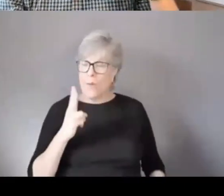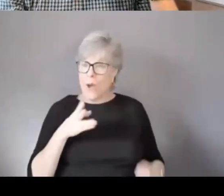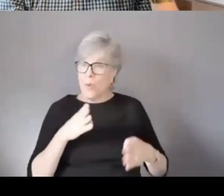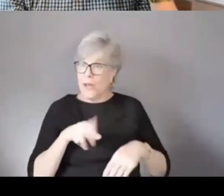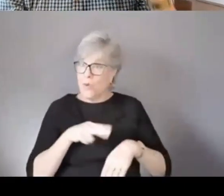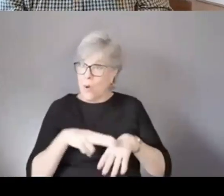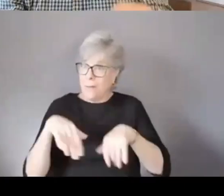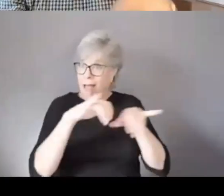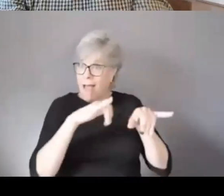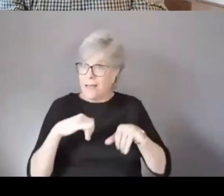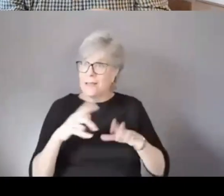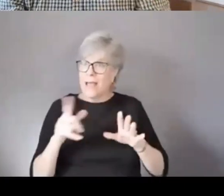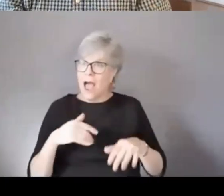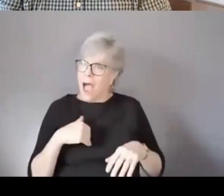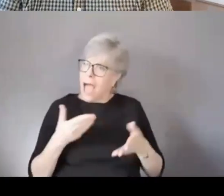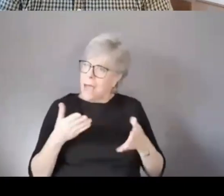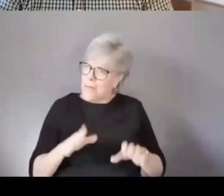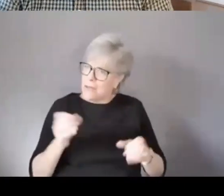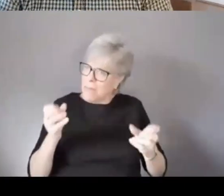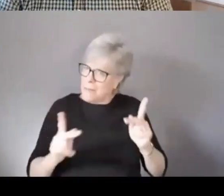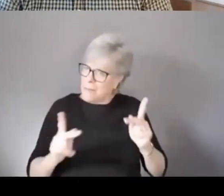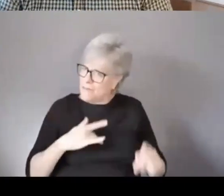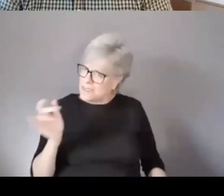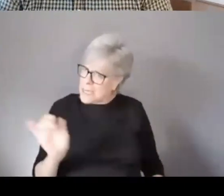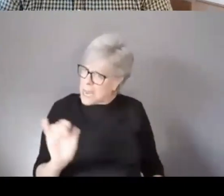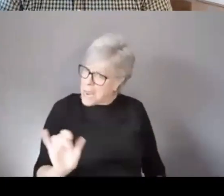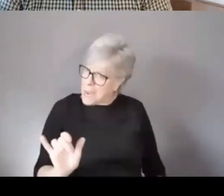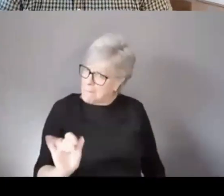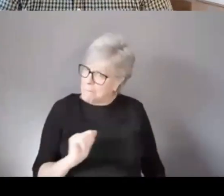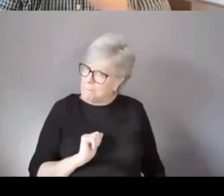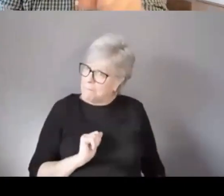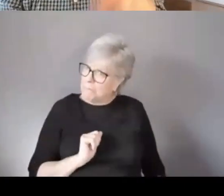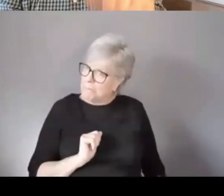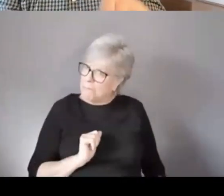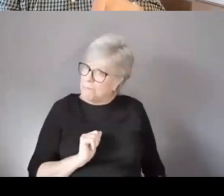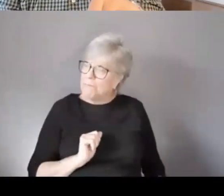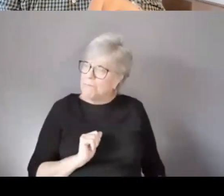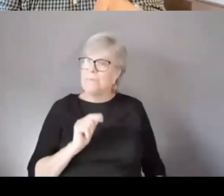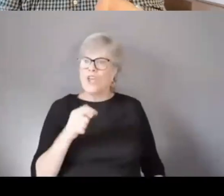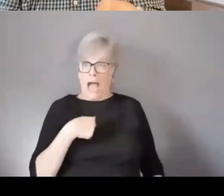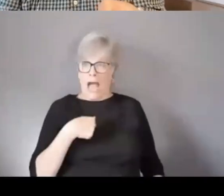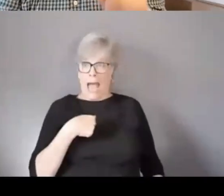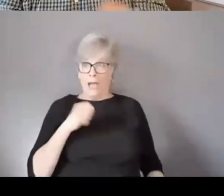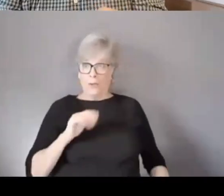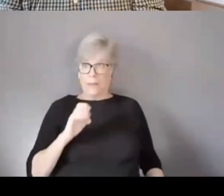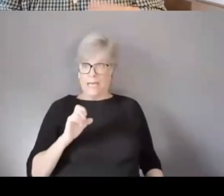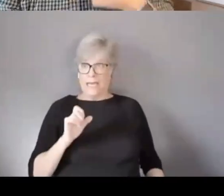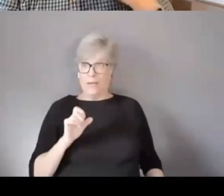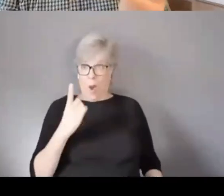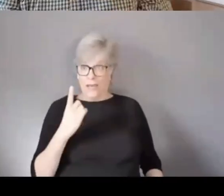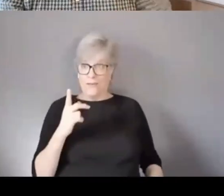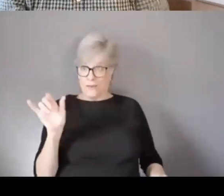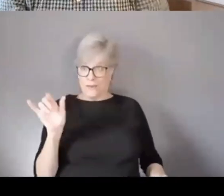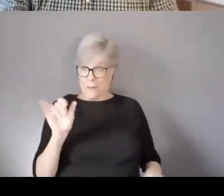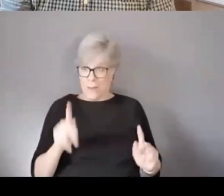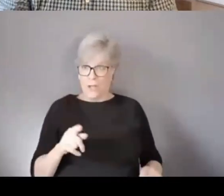say, I bet there's lots of people that feel that way right now. Right? You could be one of those people. You don't have to say like,